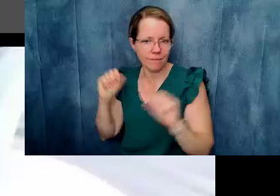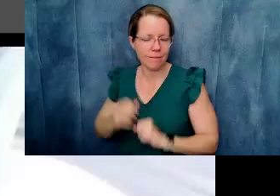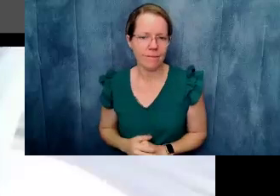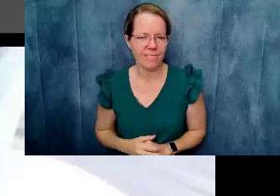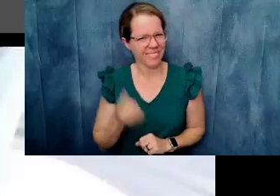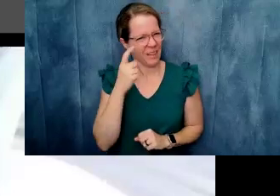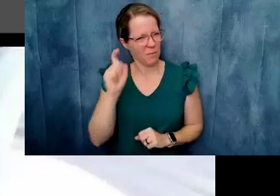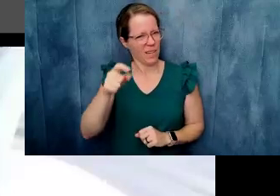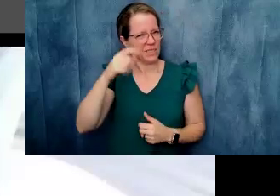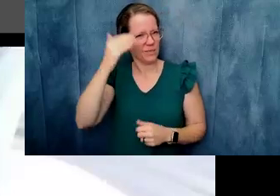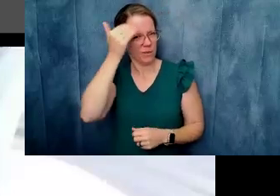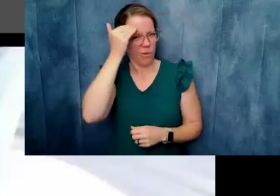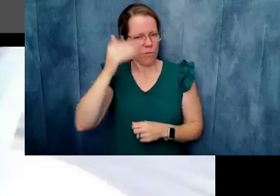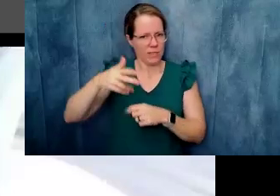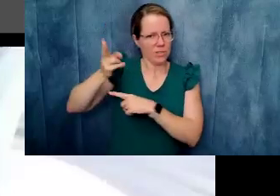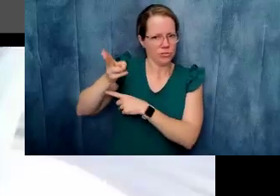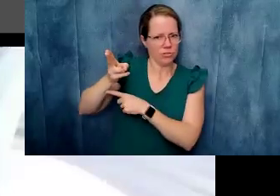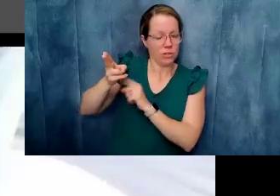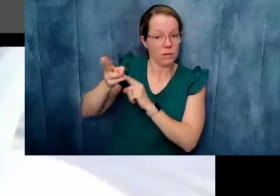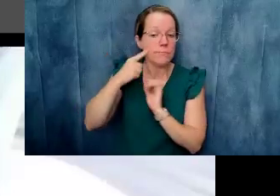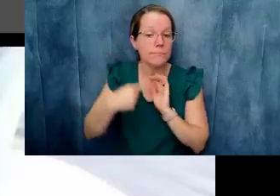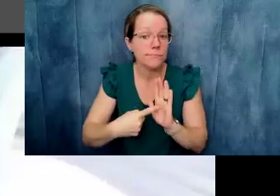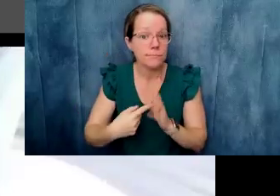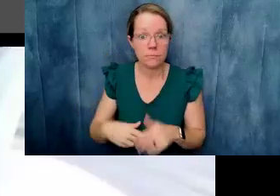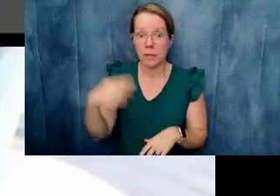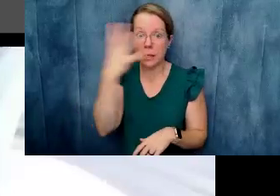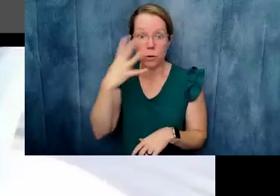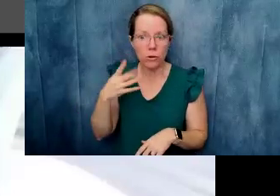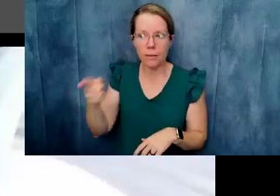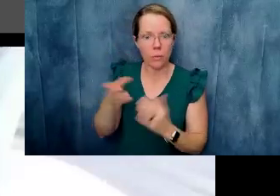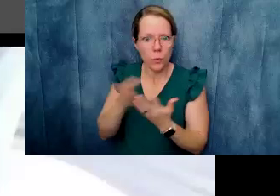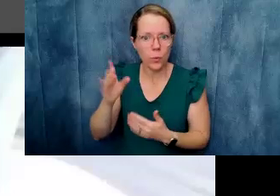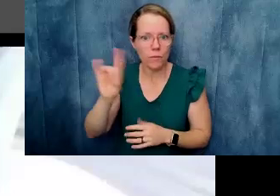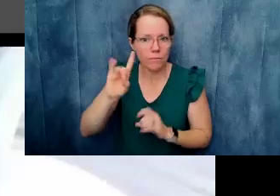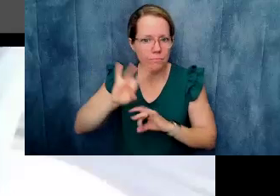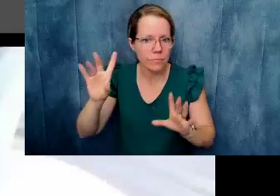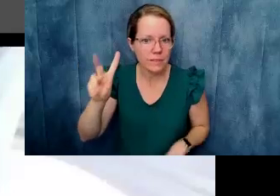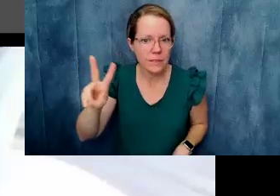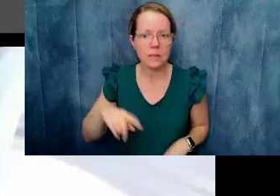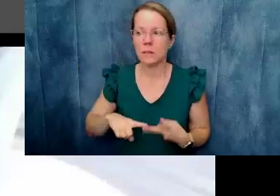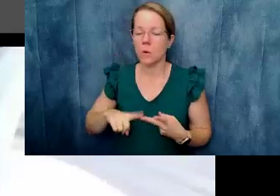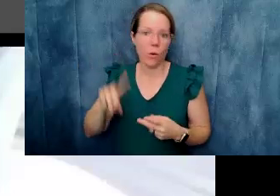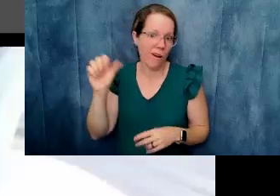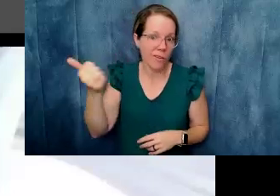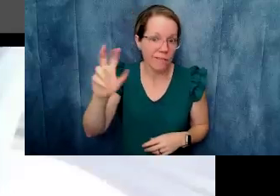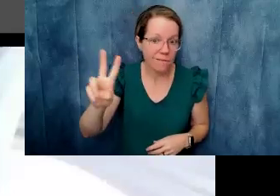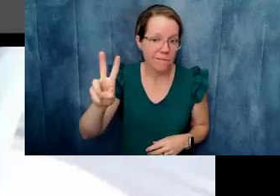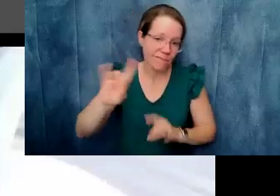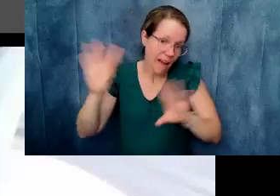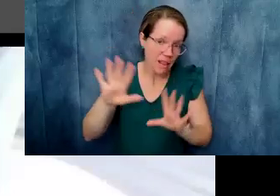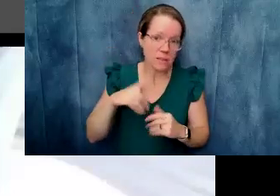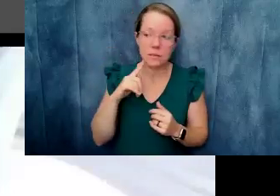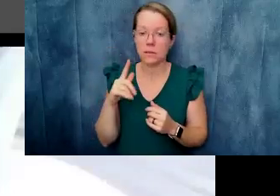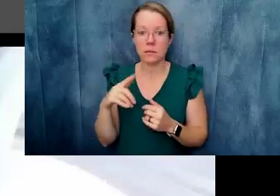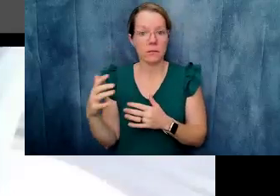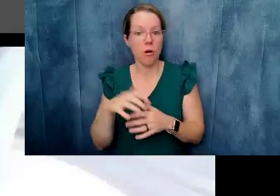historical context. If you're dealing with immigrant survivors, if you're dealing with people that have been resettled from